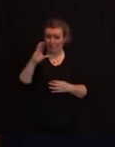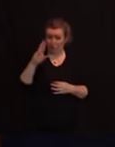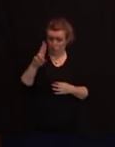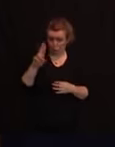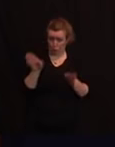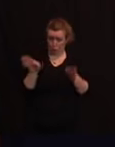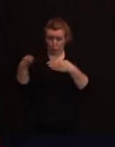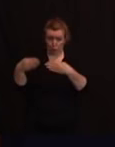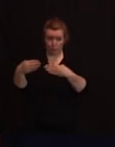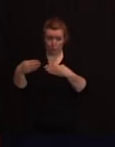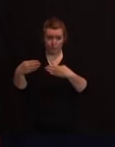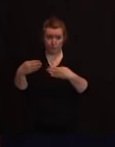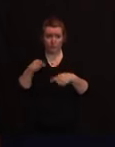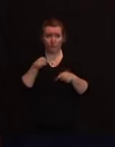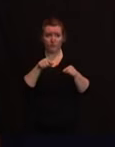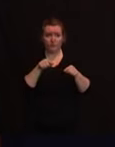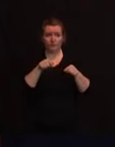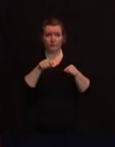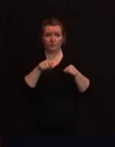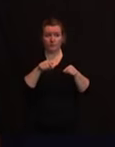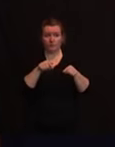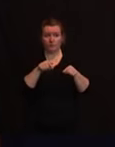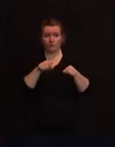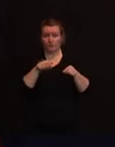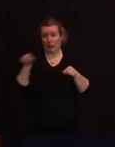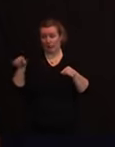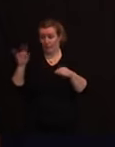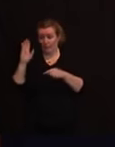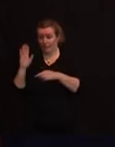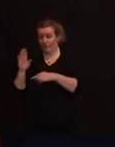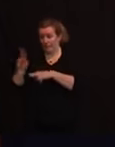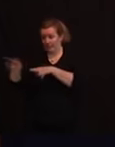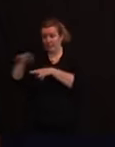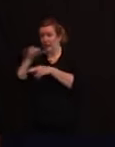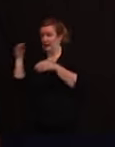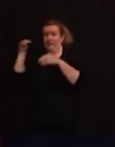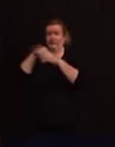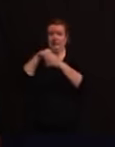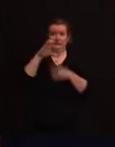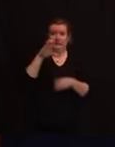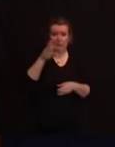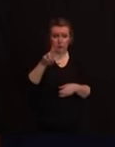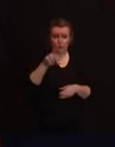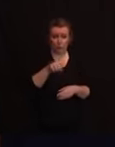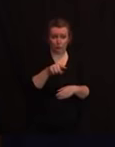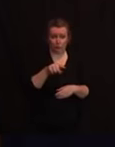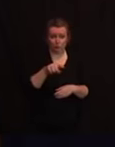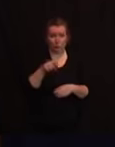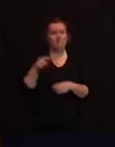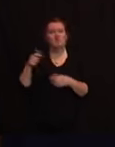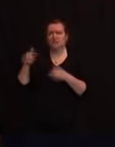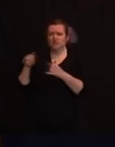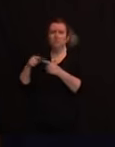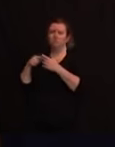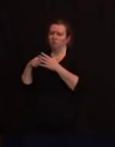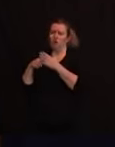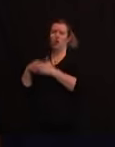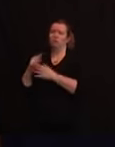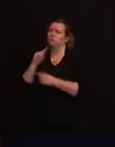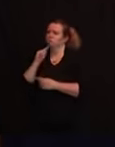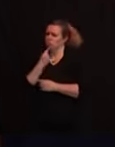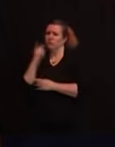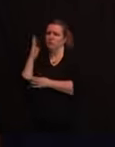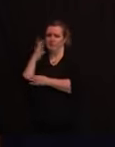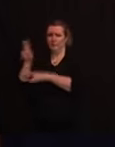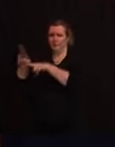capacity to handle critical patients. How about thoughts on a peak? Well, we know that the Innovation